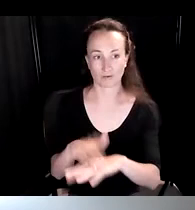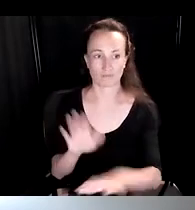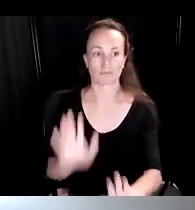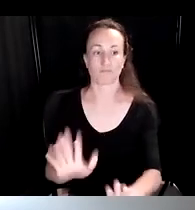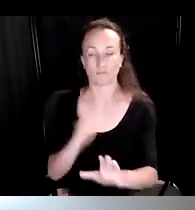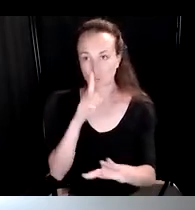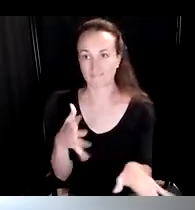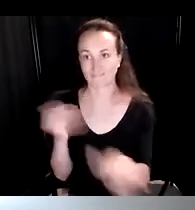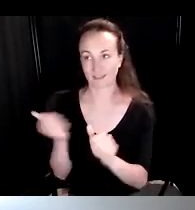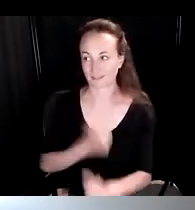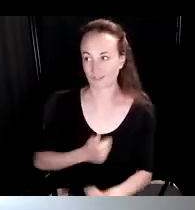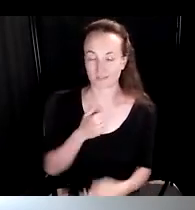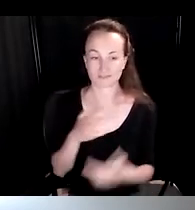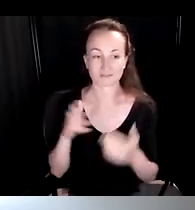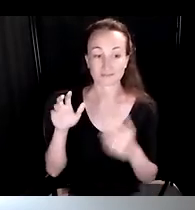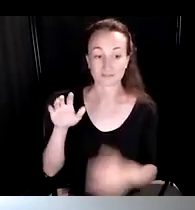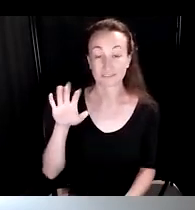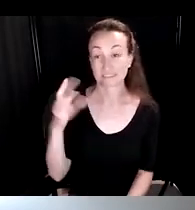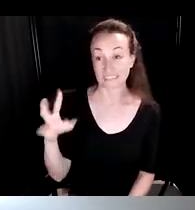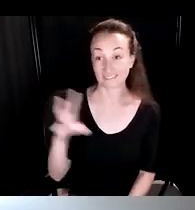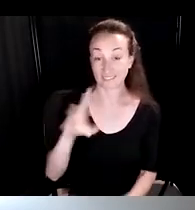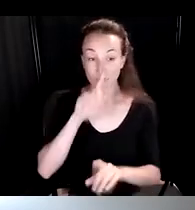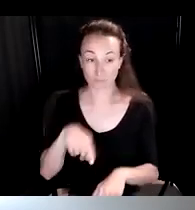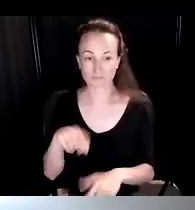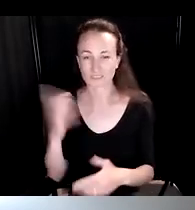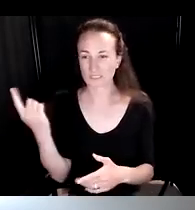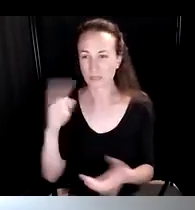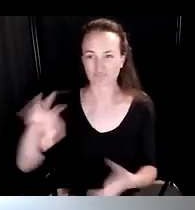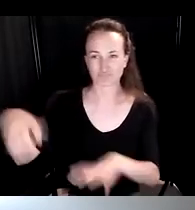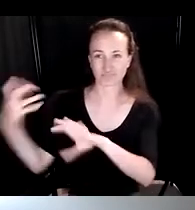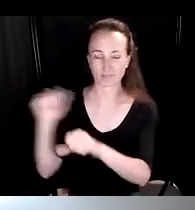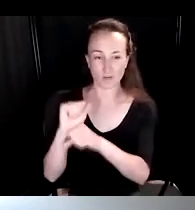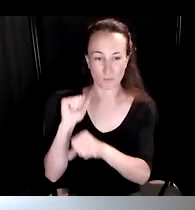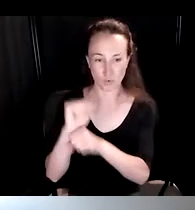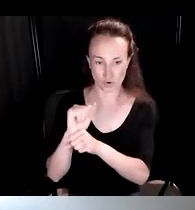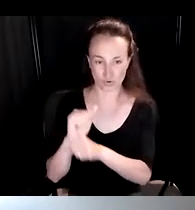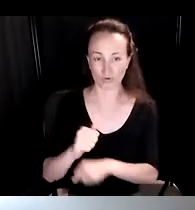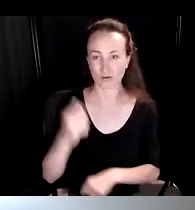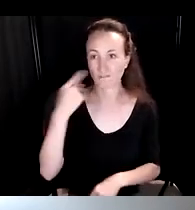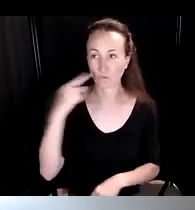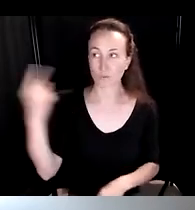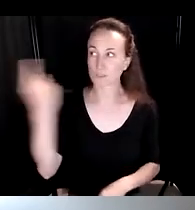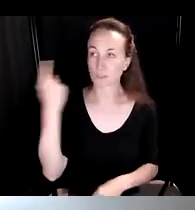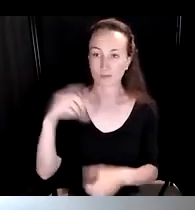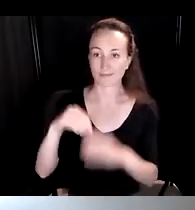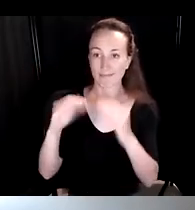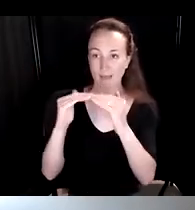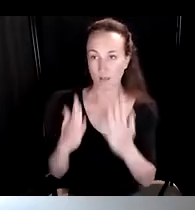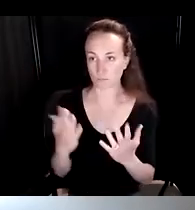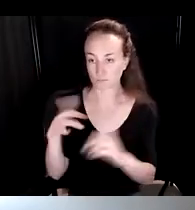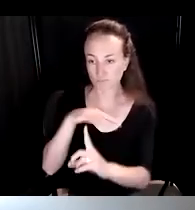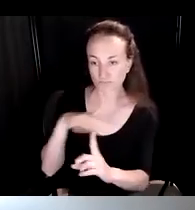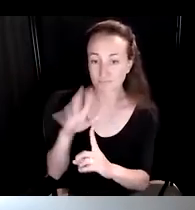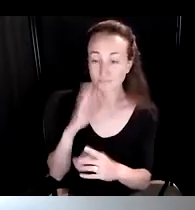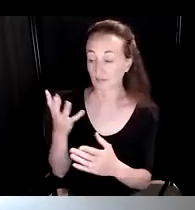All right. And then 17% reported some sort of disruption in work for someone in their household. They either lost their job,